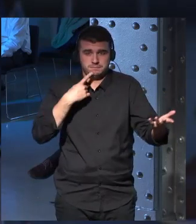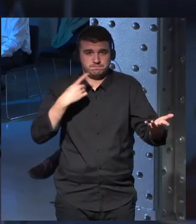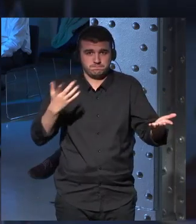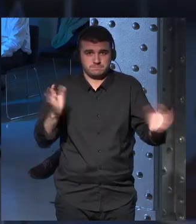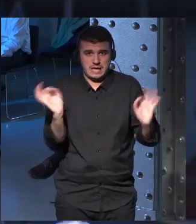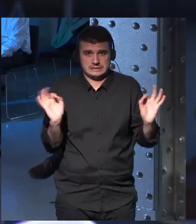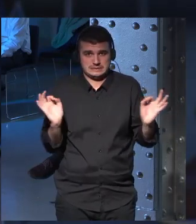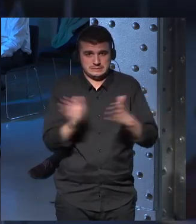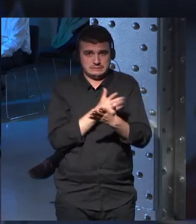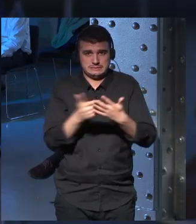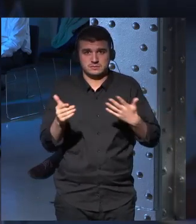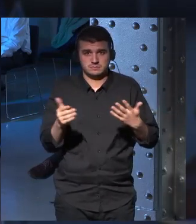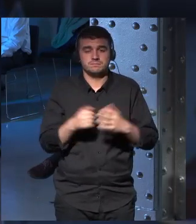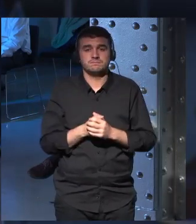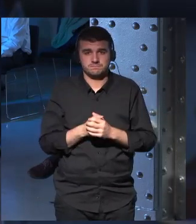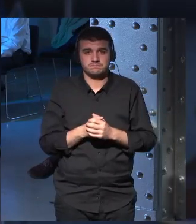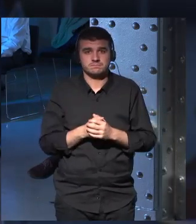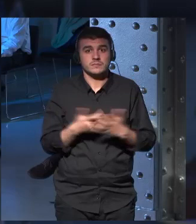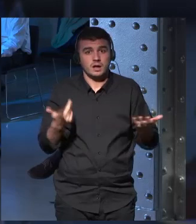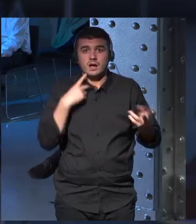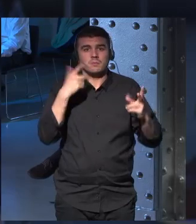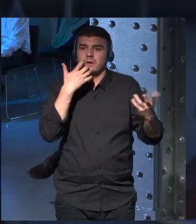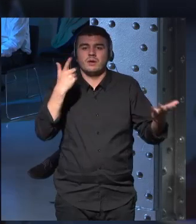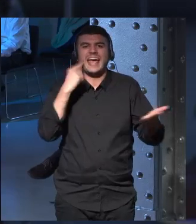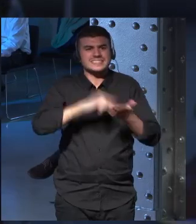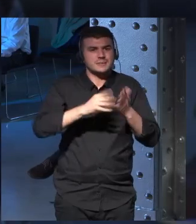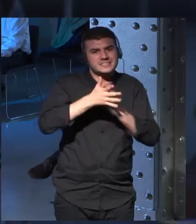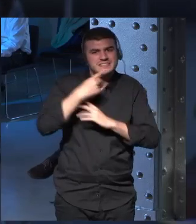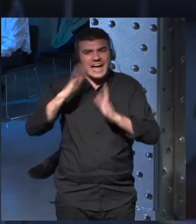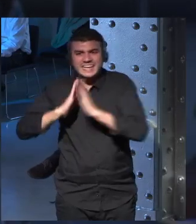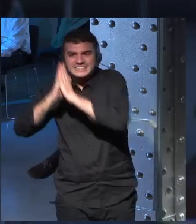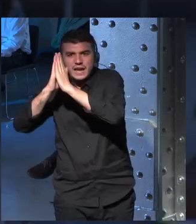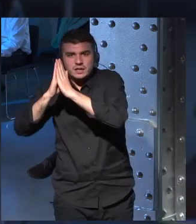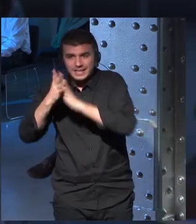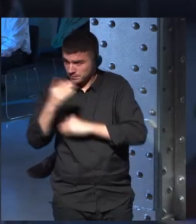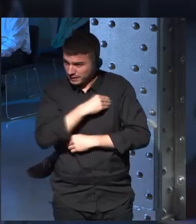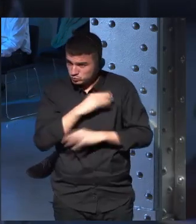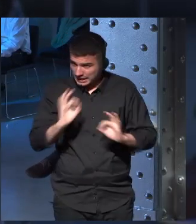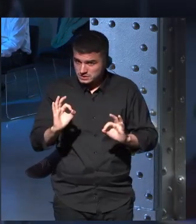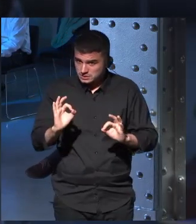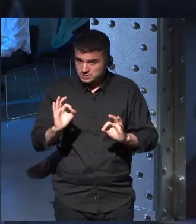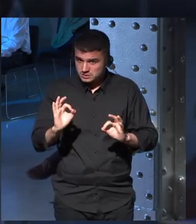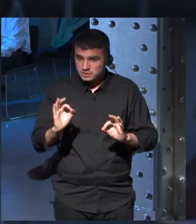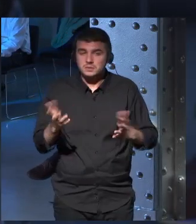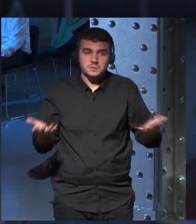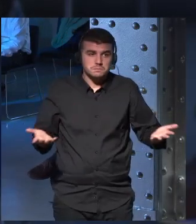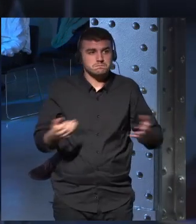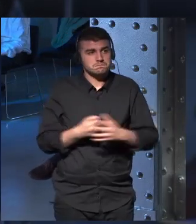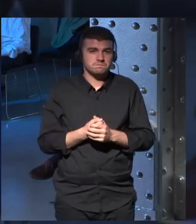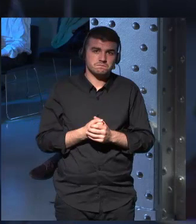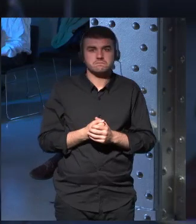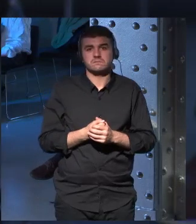Is writing like prayer? Seems to me there are ways in which the two are